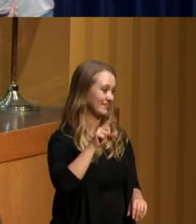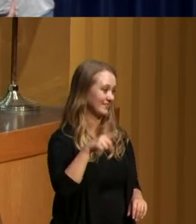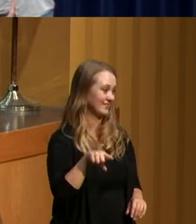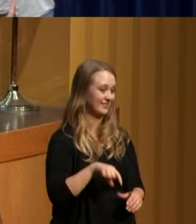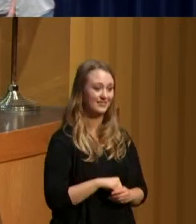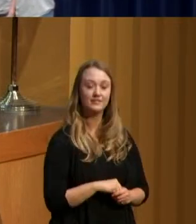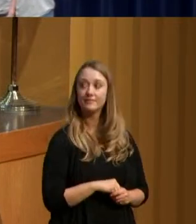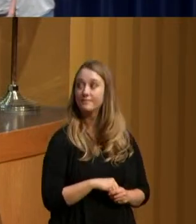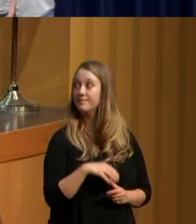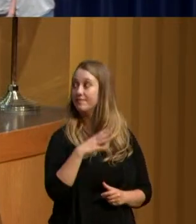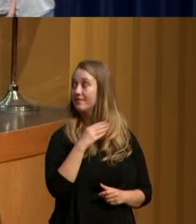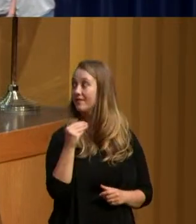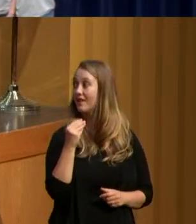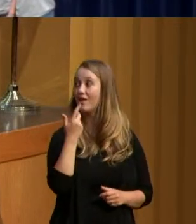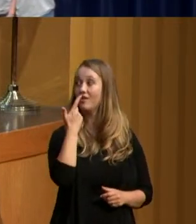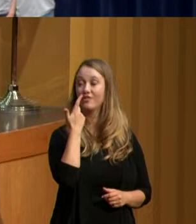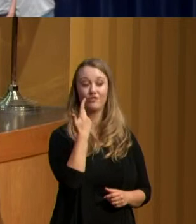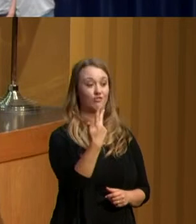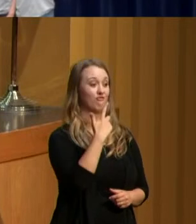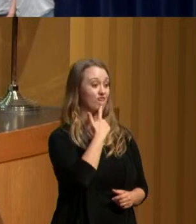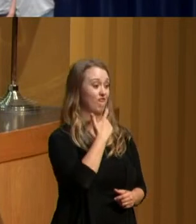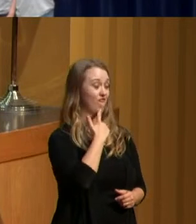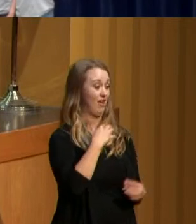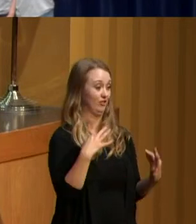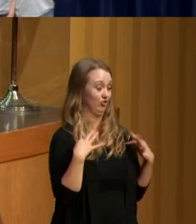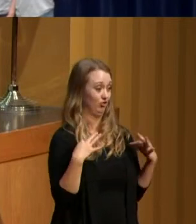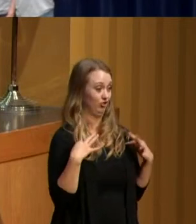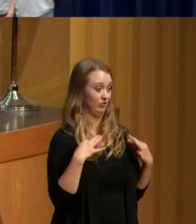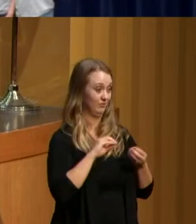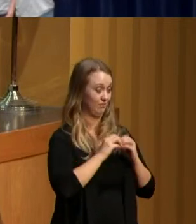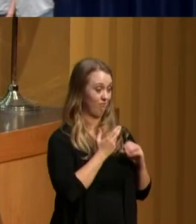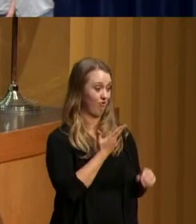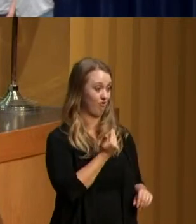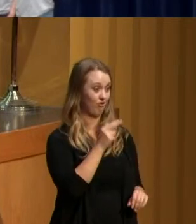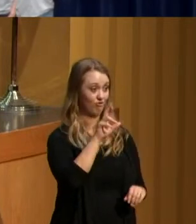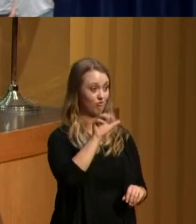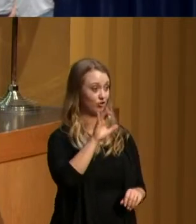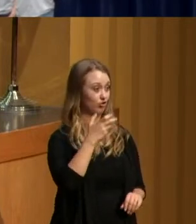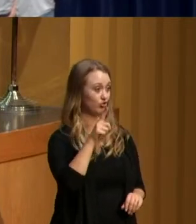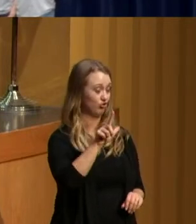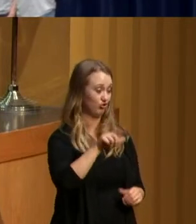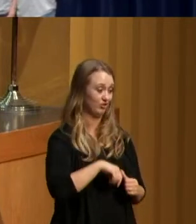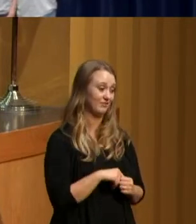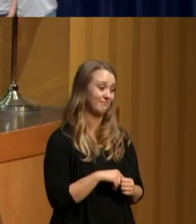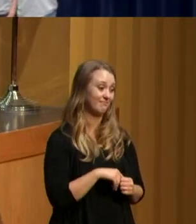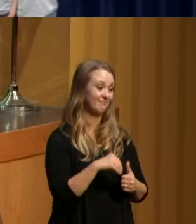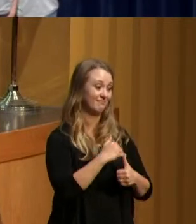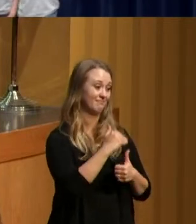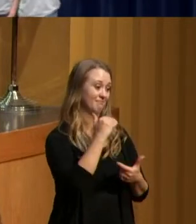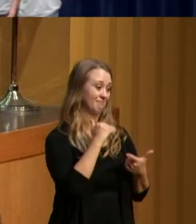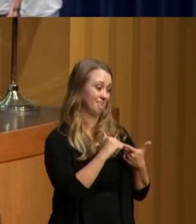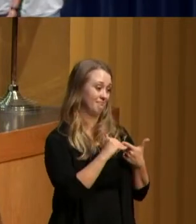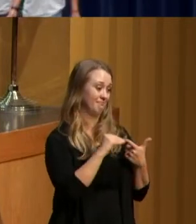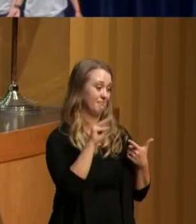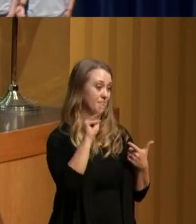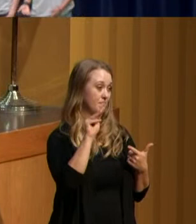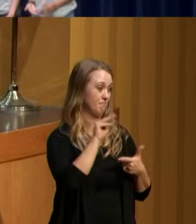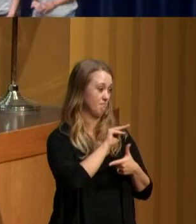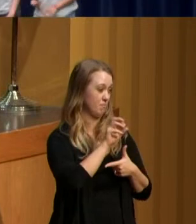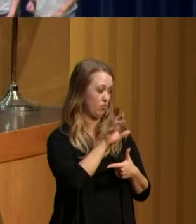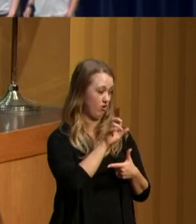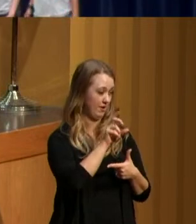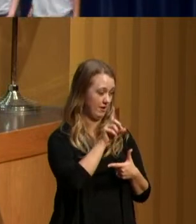And we have the 3 red shirts here. Defender number 13, Rachel Moreno. Midfielder number 15,